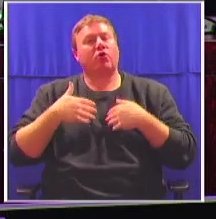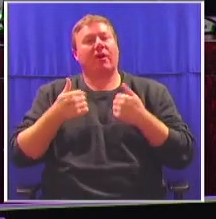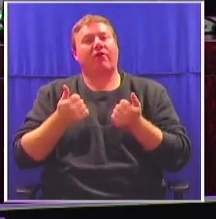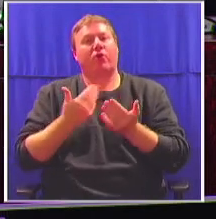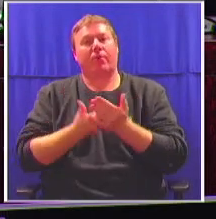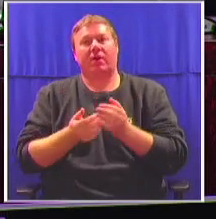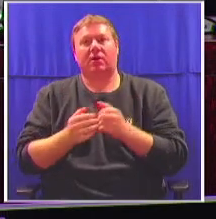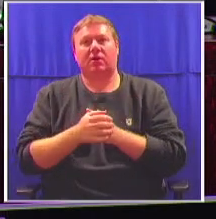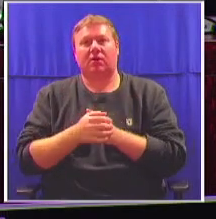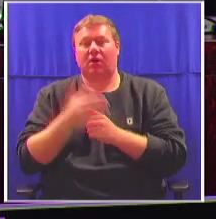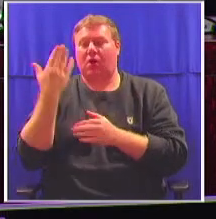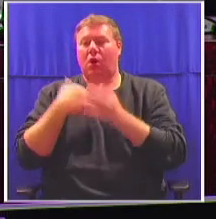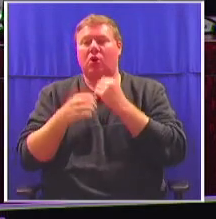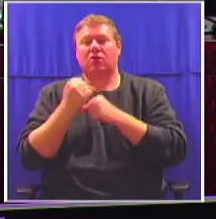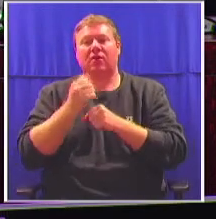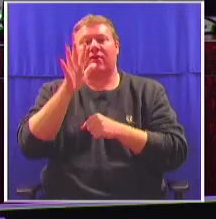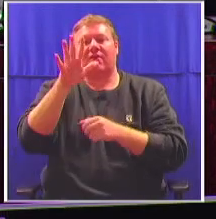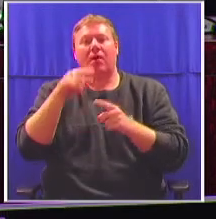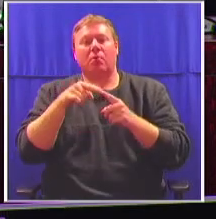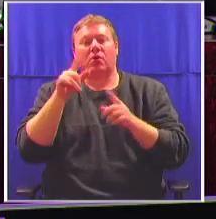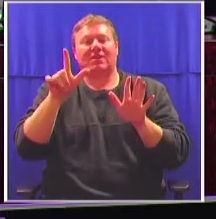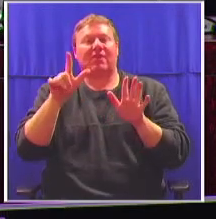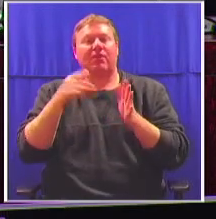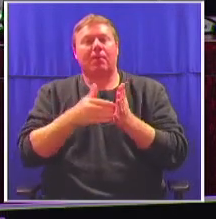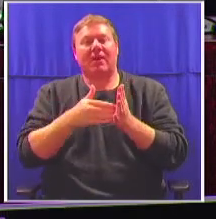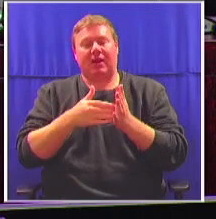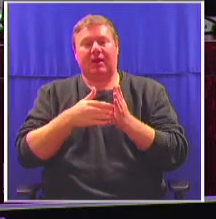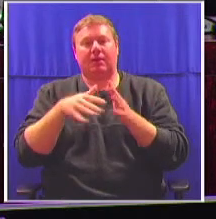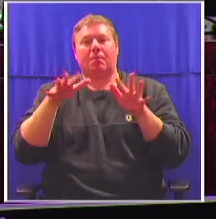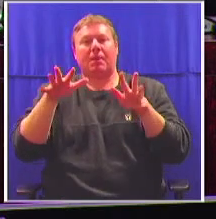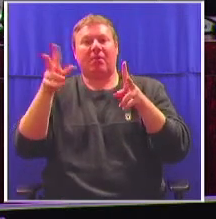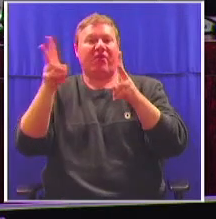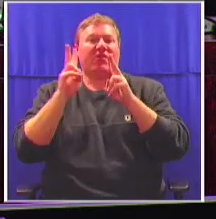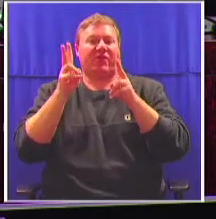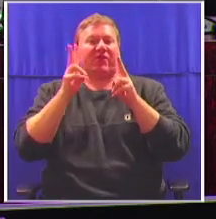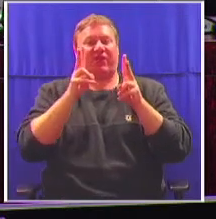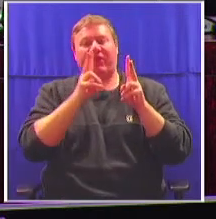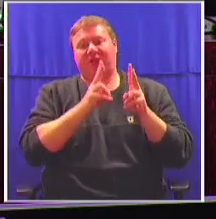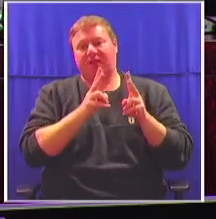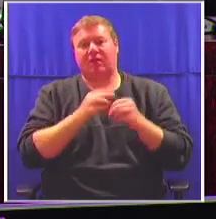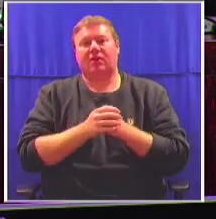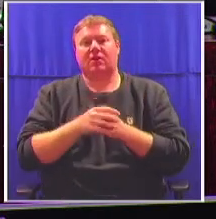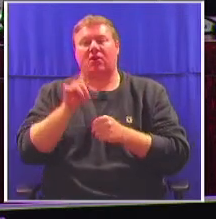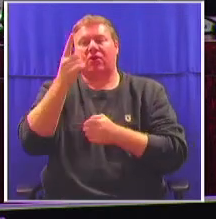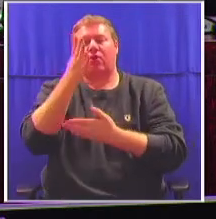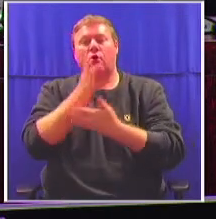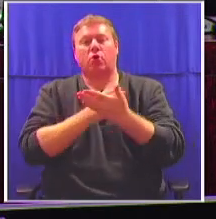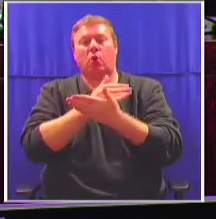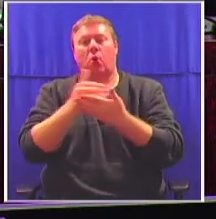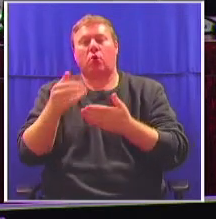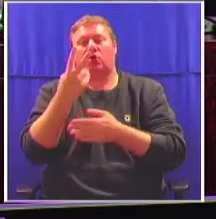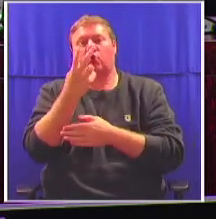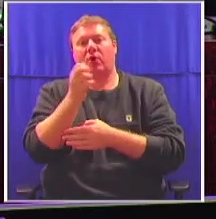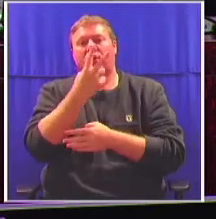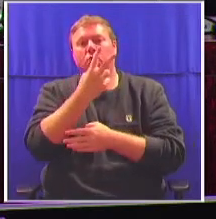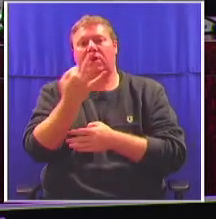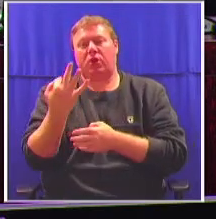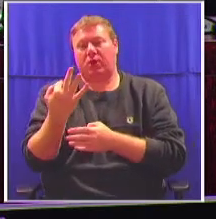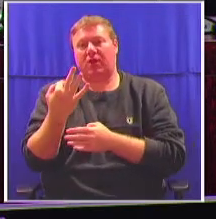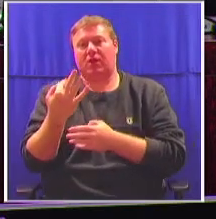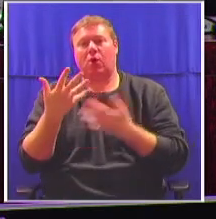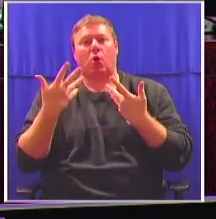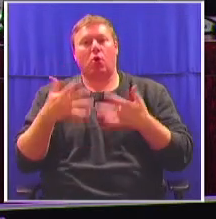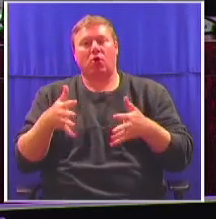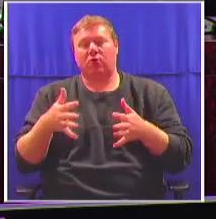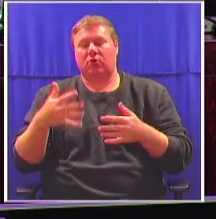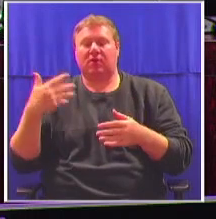nearly 5.7 million visitors came to our country, and in the first quarter of 2023, we